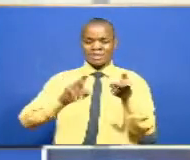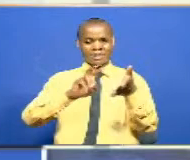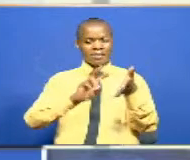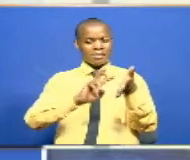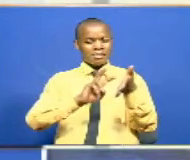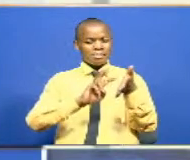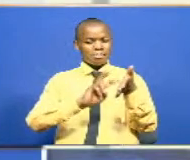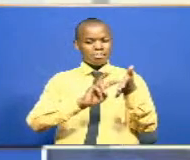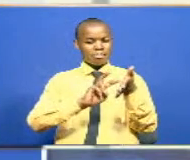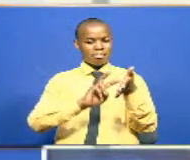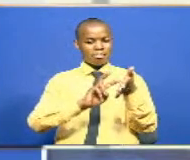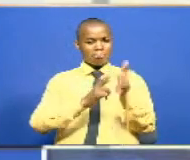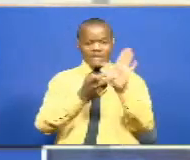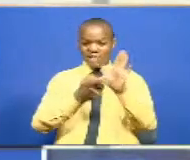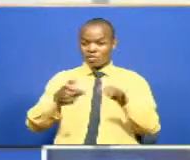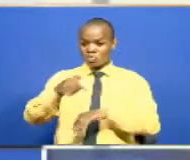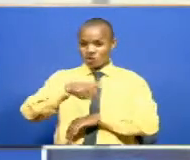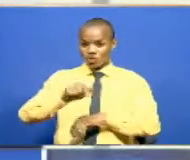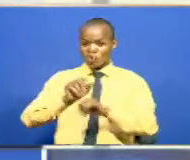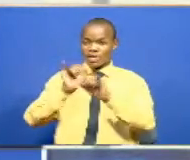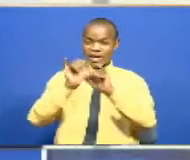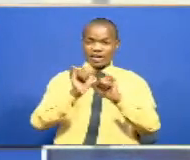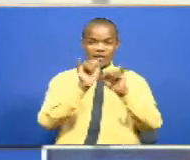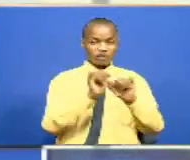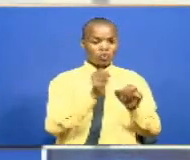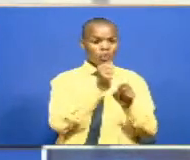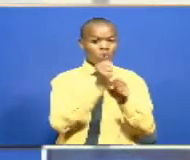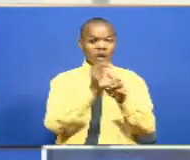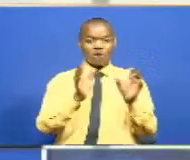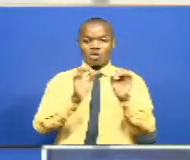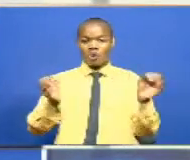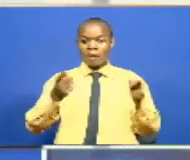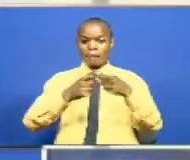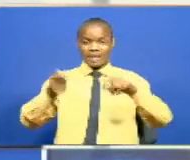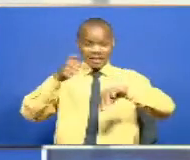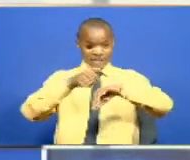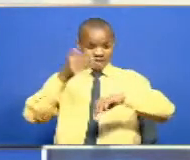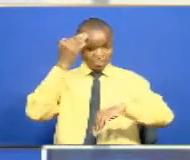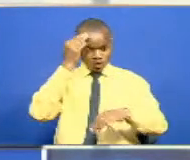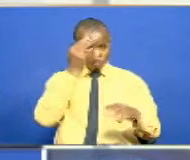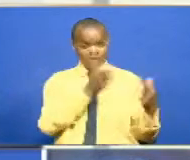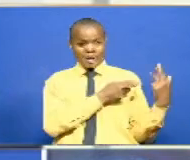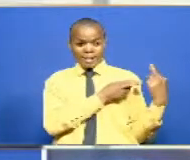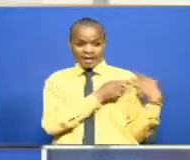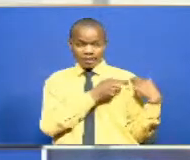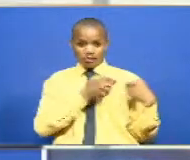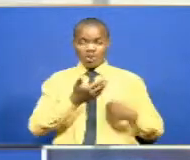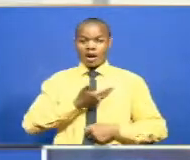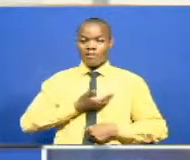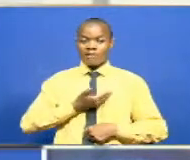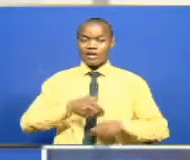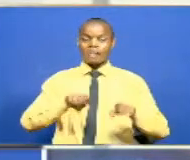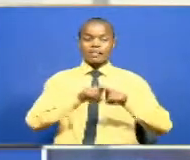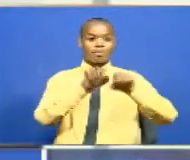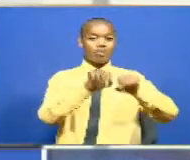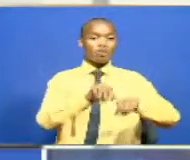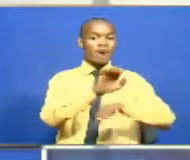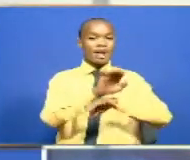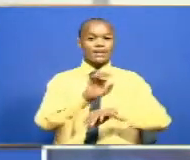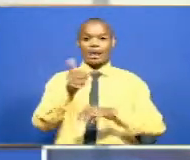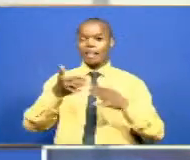as individuals there, it's because we understand the mandate. And once we have understood the mandate, we would like the rest of Kenya to